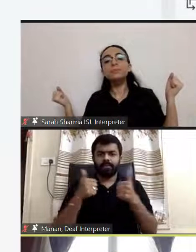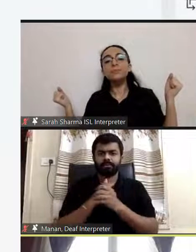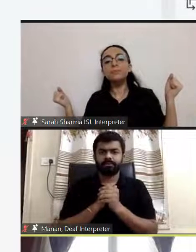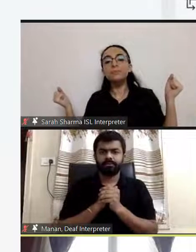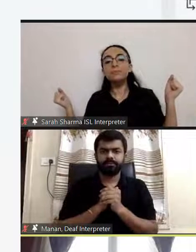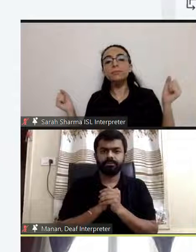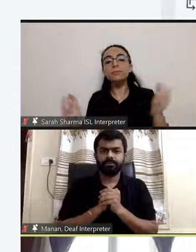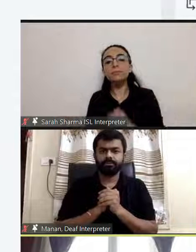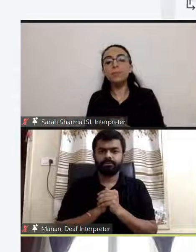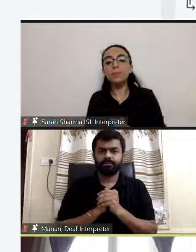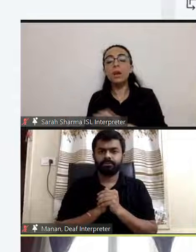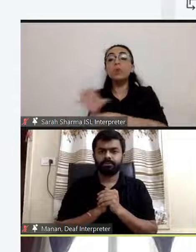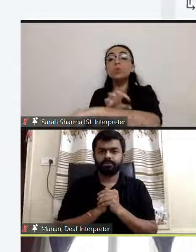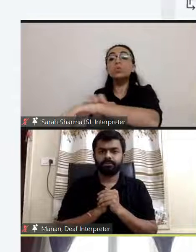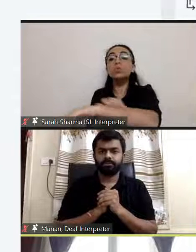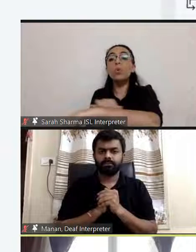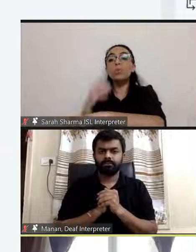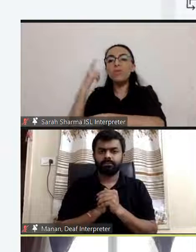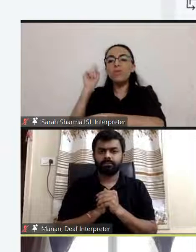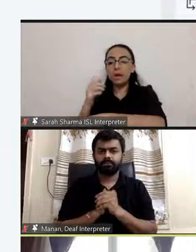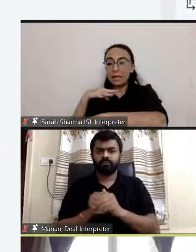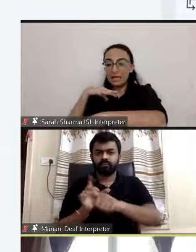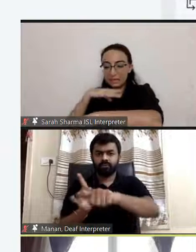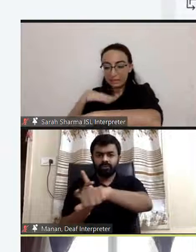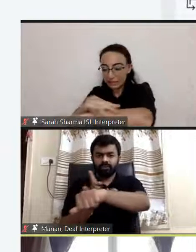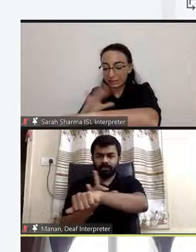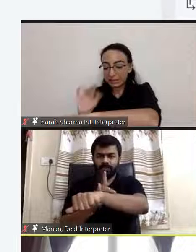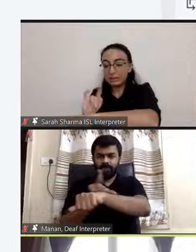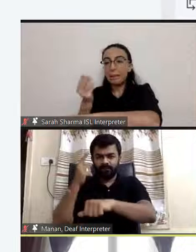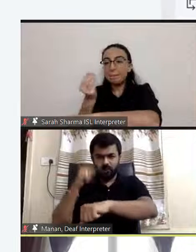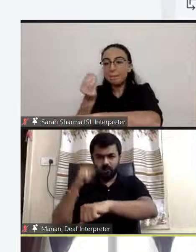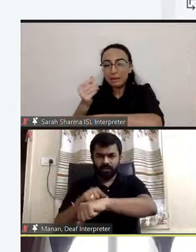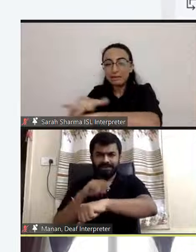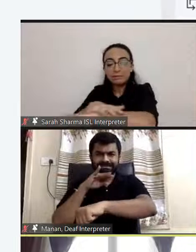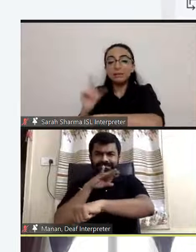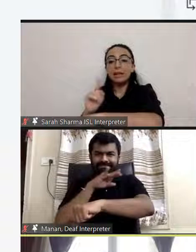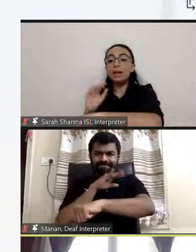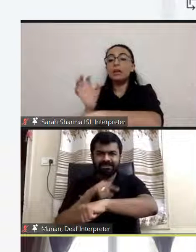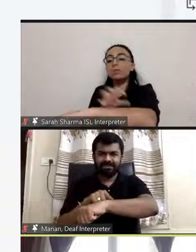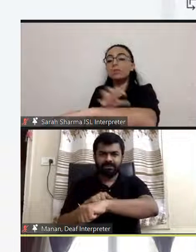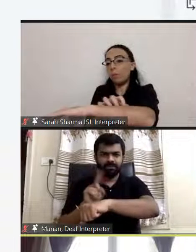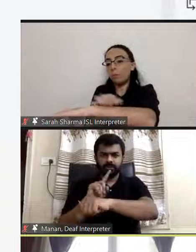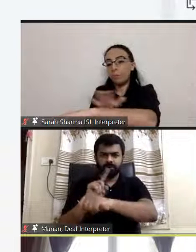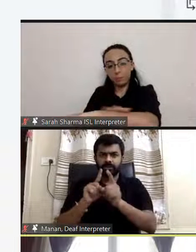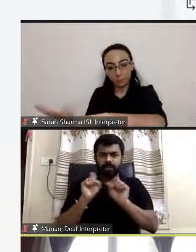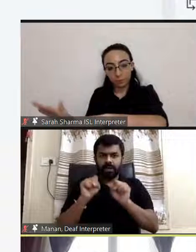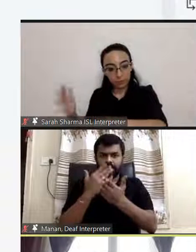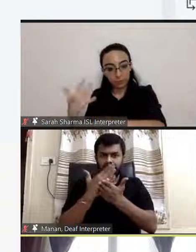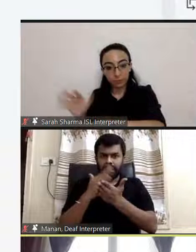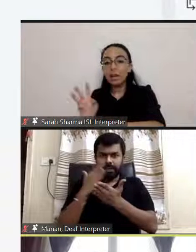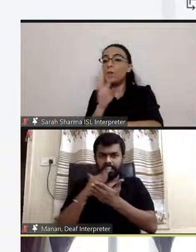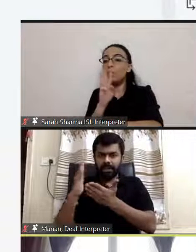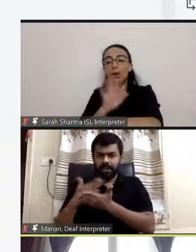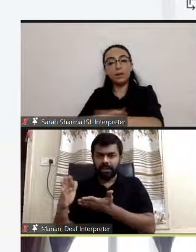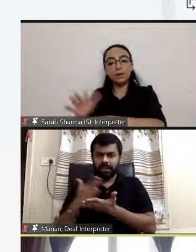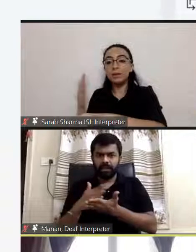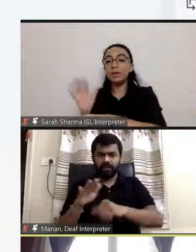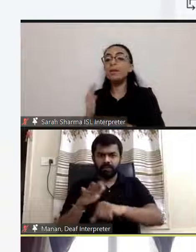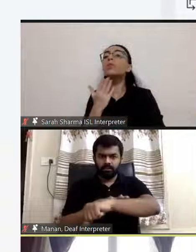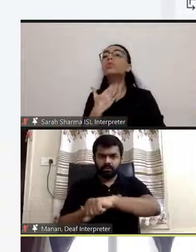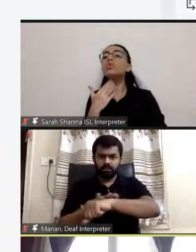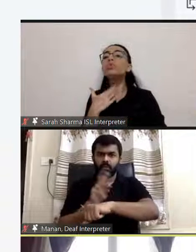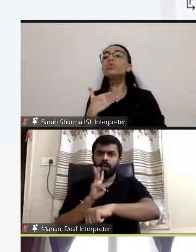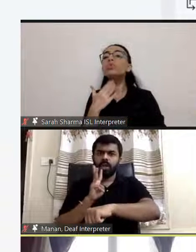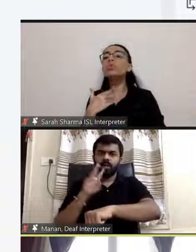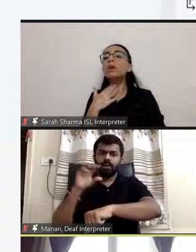the soap was there to clean the area, and the sugar was put once a